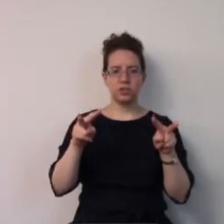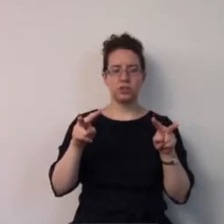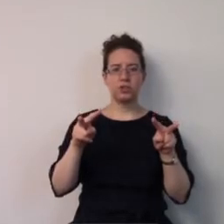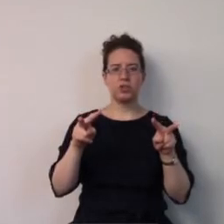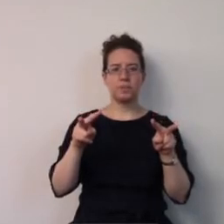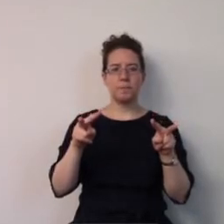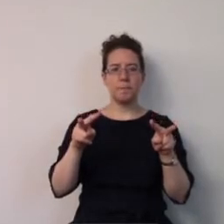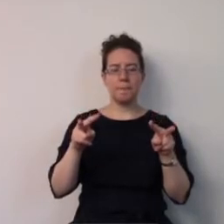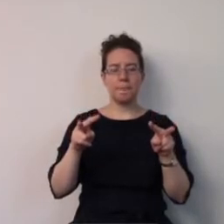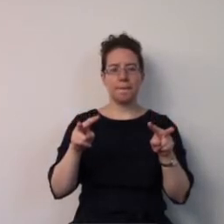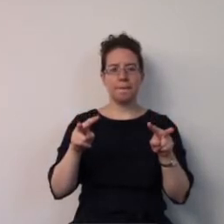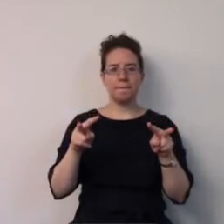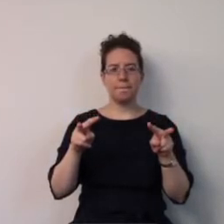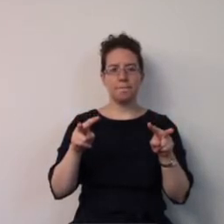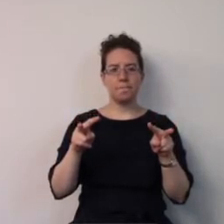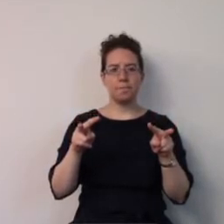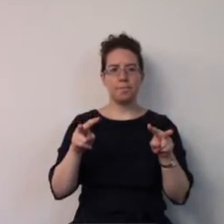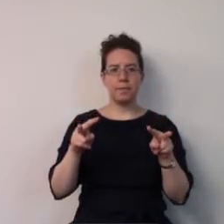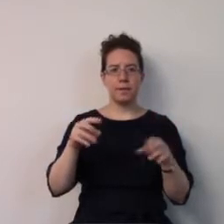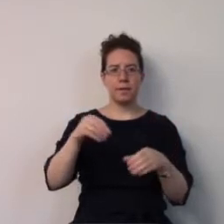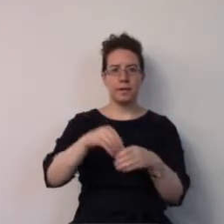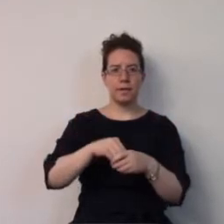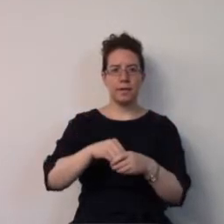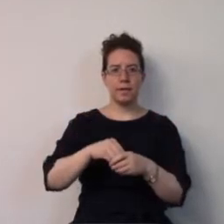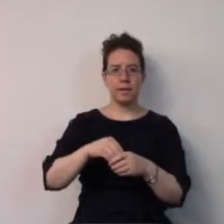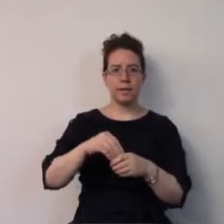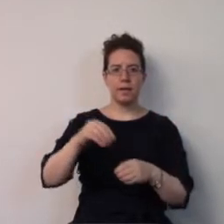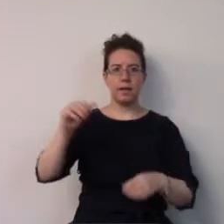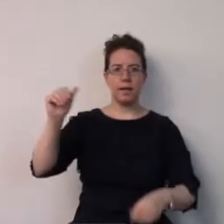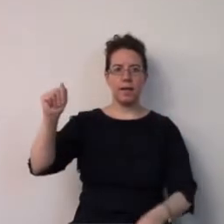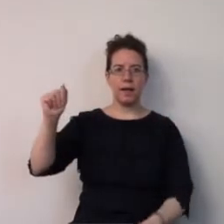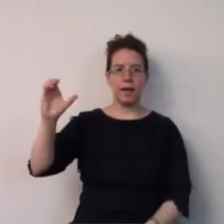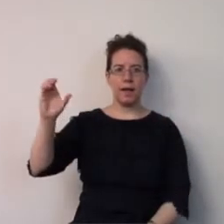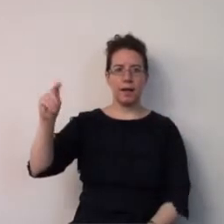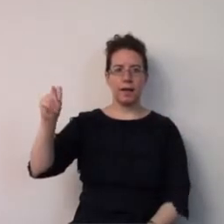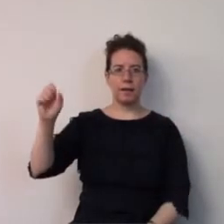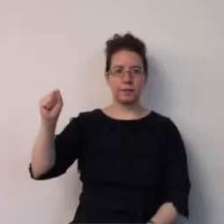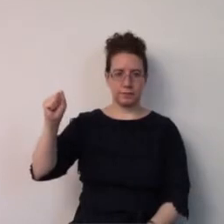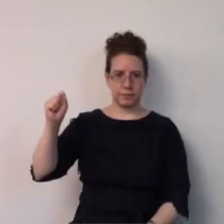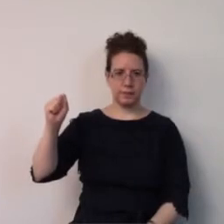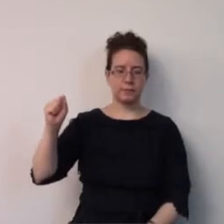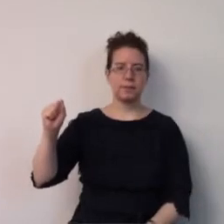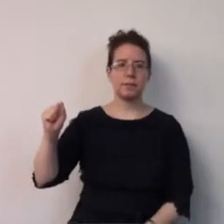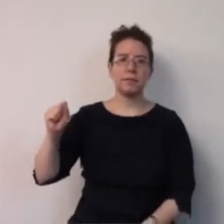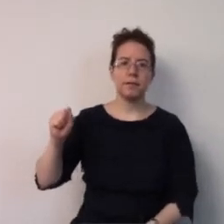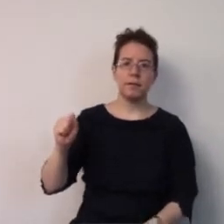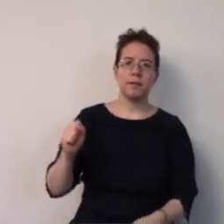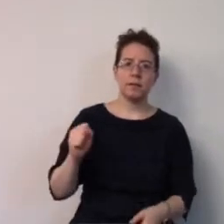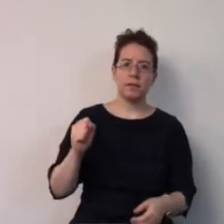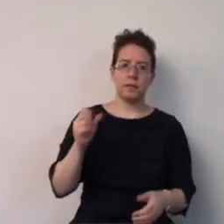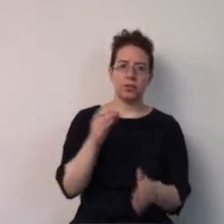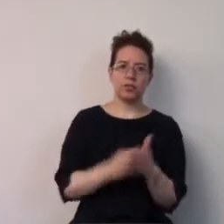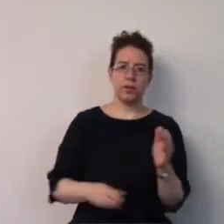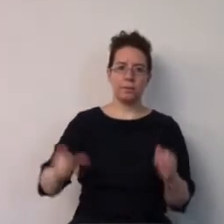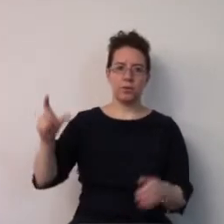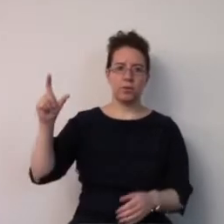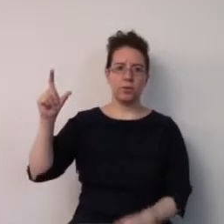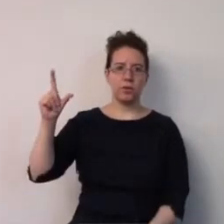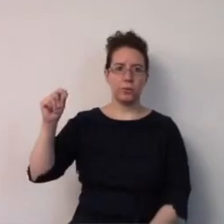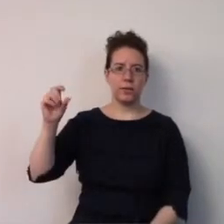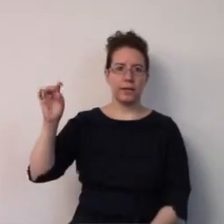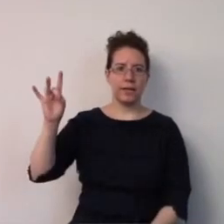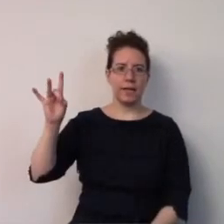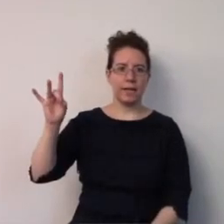Apostle Paul urges believers in Acts 28, take heed therefore unto yourselves and to all the flock. Take heed. That